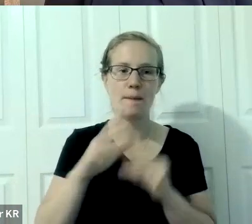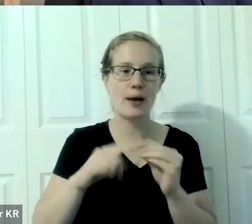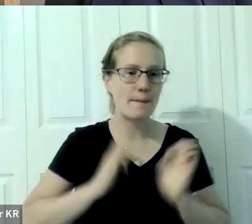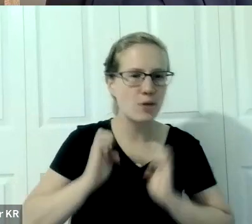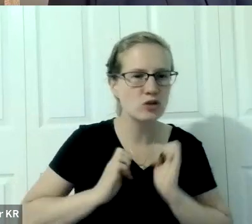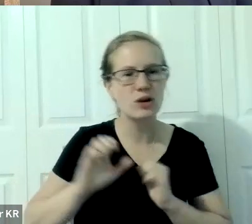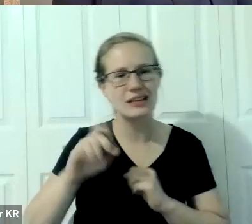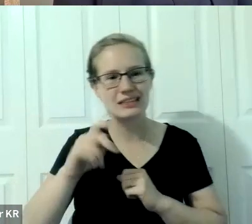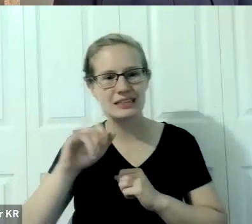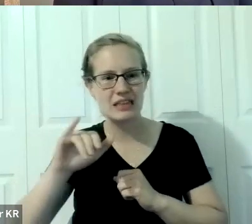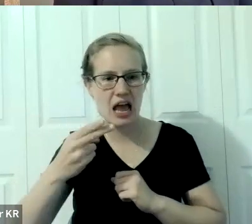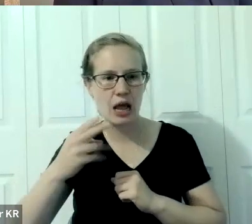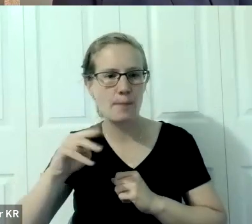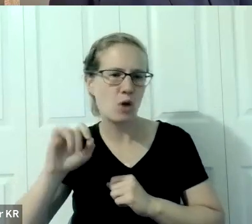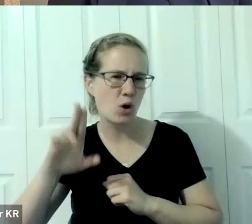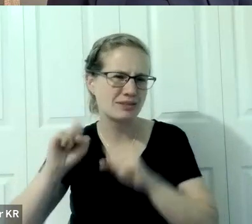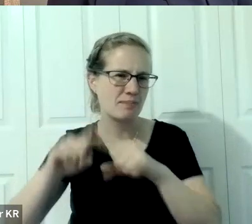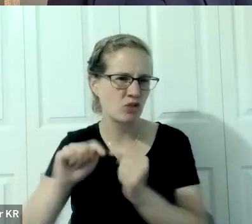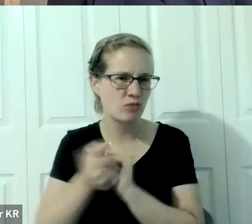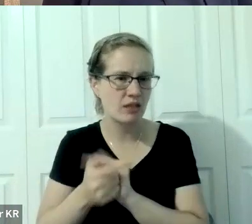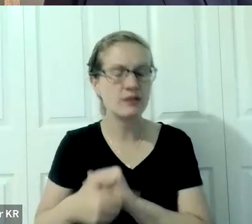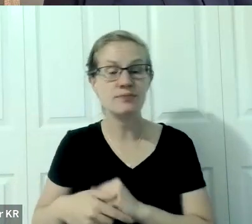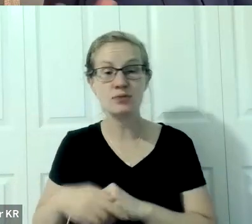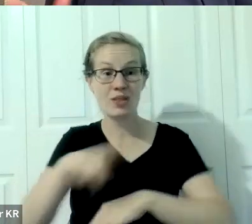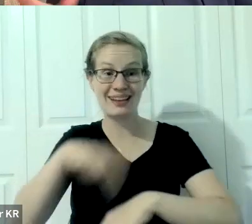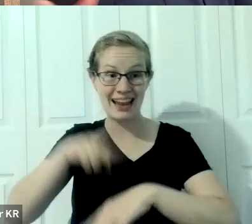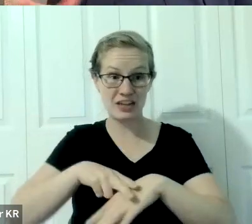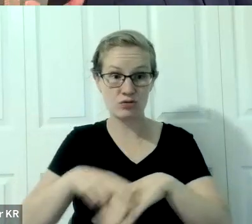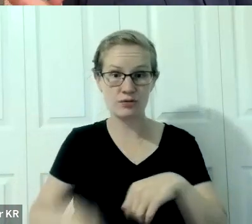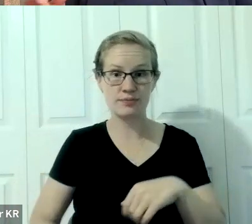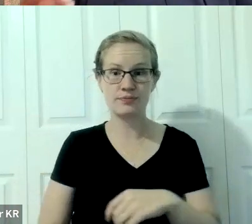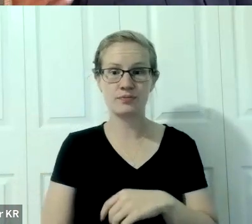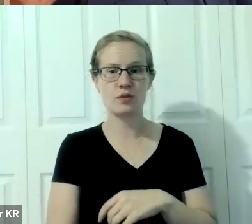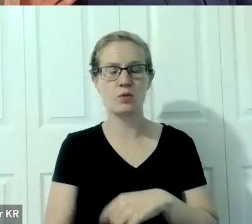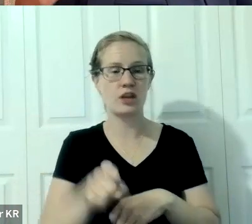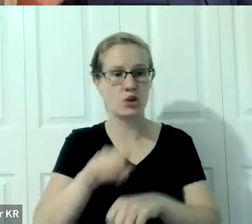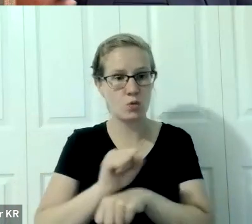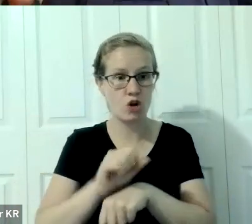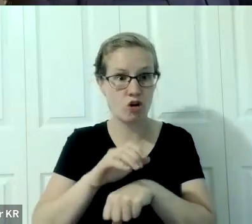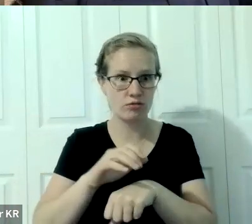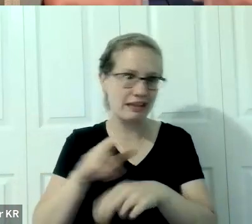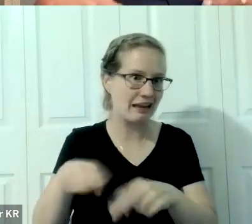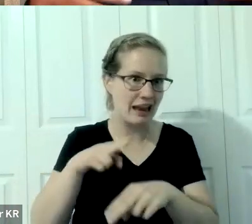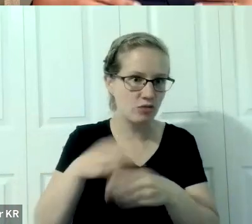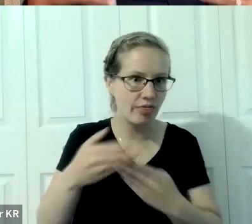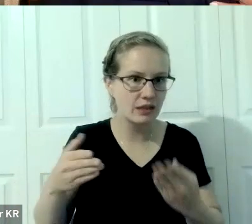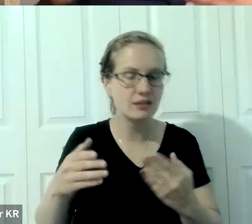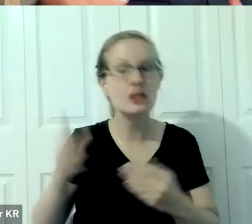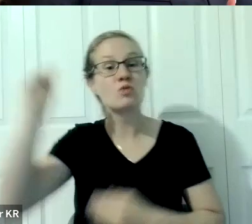on the translation. And so in the natural, right, we need to work on the natural, and then, right,